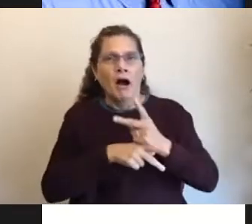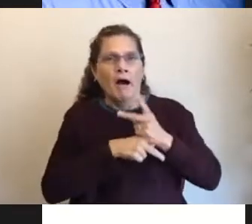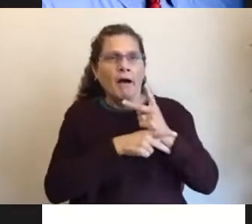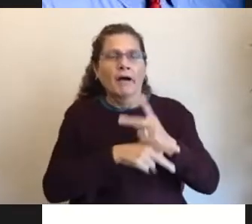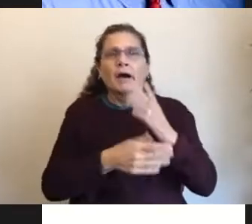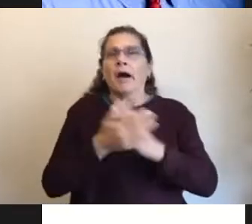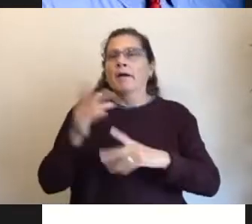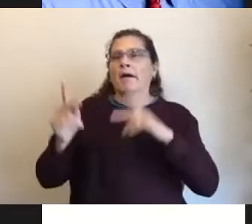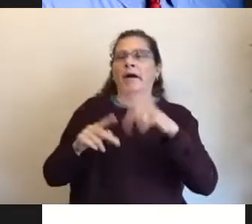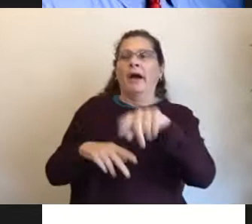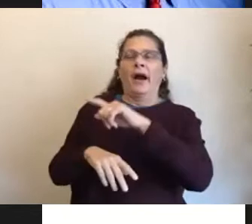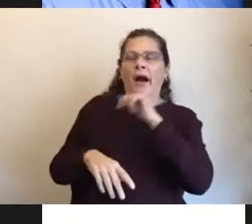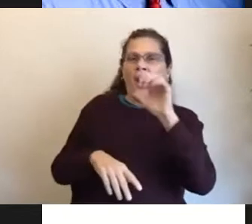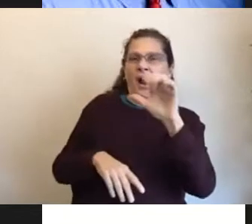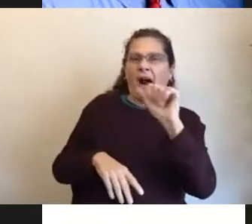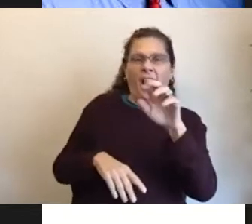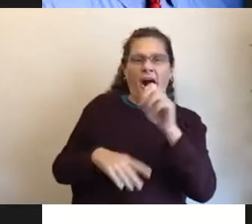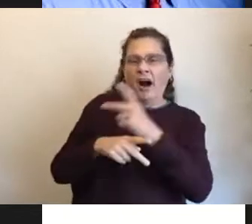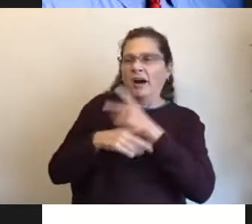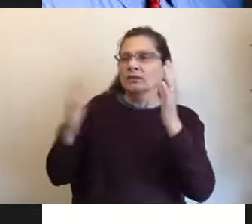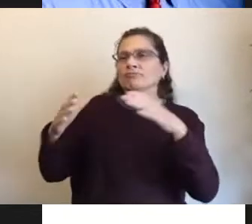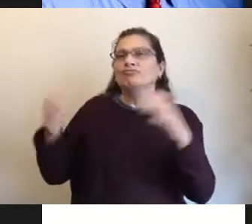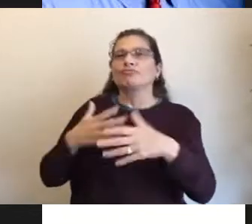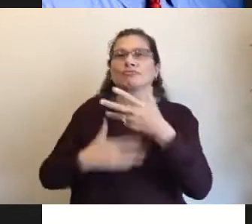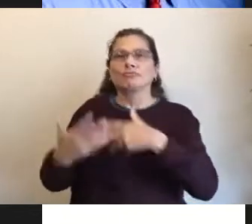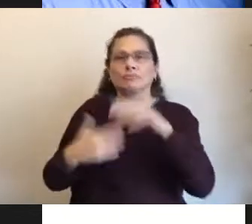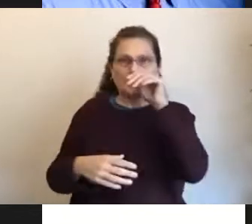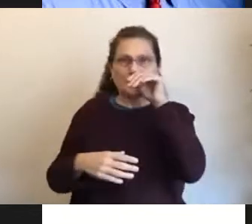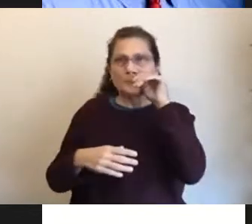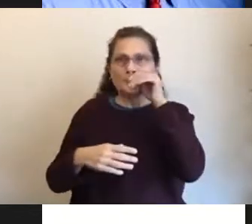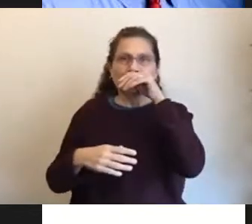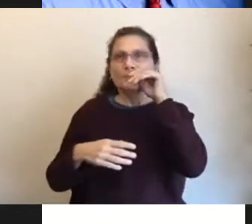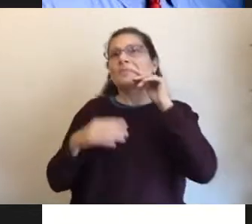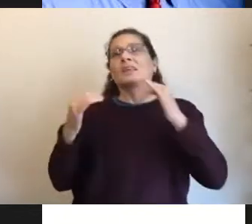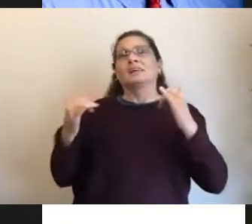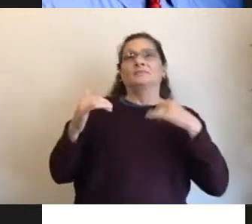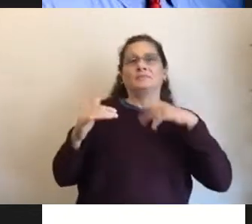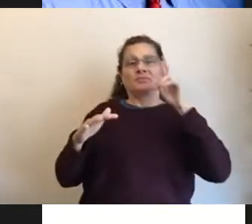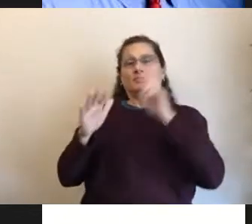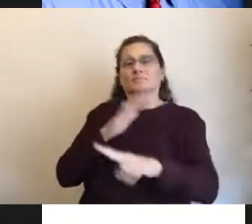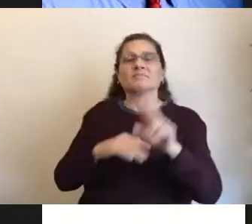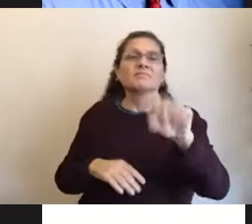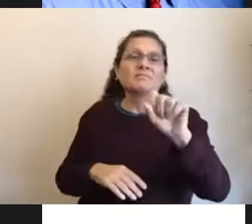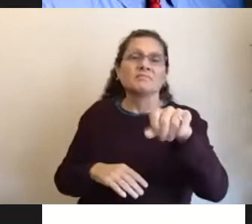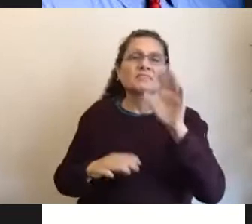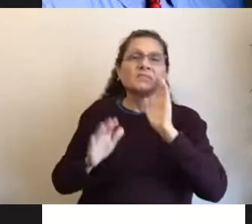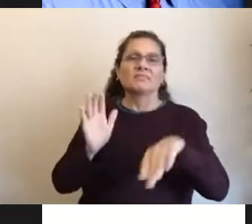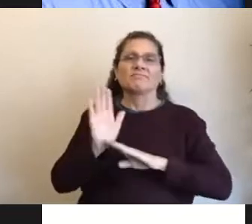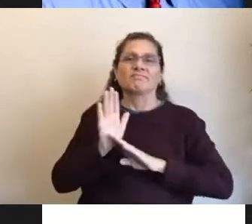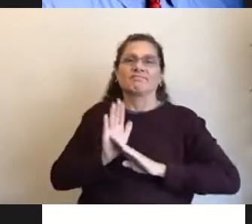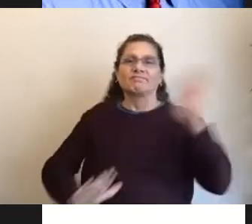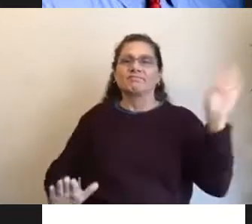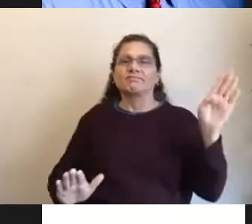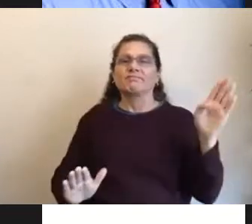others. So I would say some sort of increase would be expected. Now, we're seeing a pretty extreme surge right now in cases and